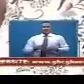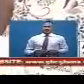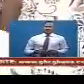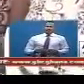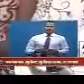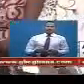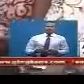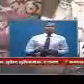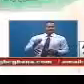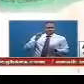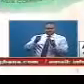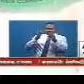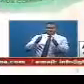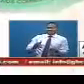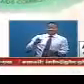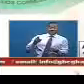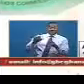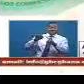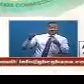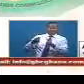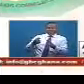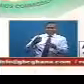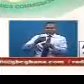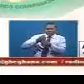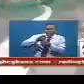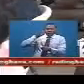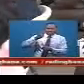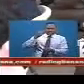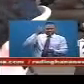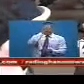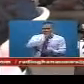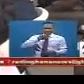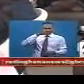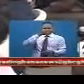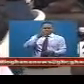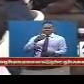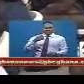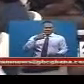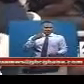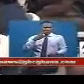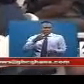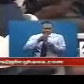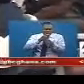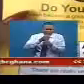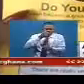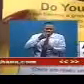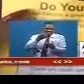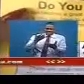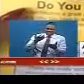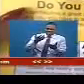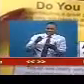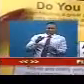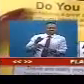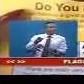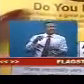Permanent Secretariat of the Society for AIDS in Africa, Mr. Luc Ahmad Bodia, said the AIDS response in Africa